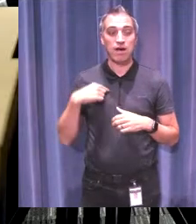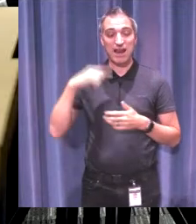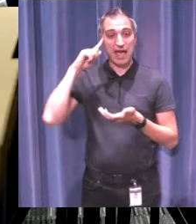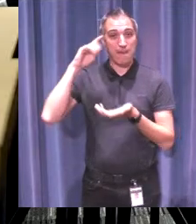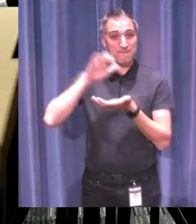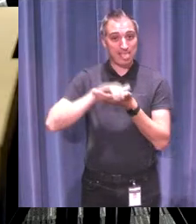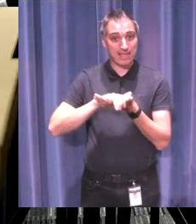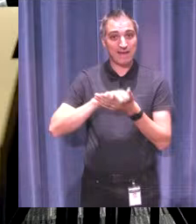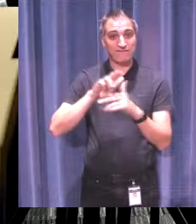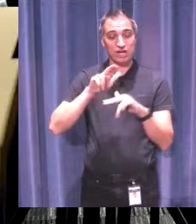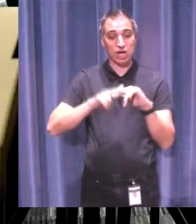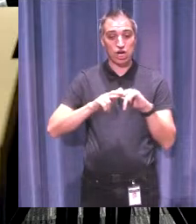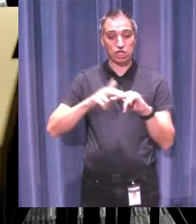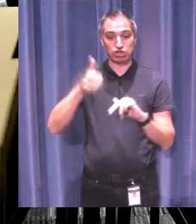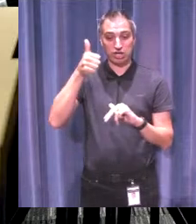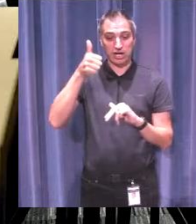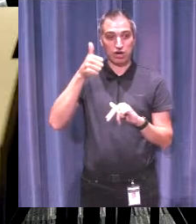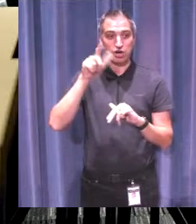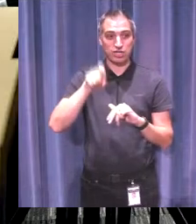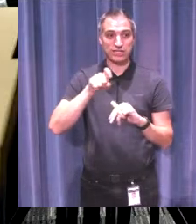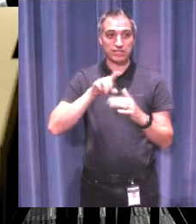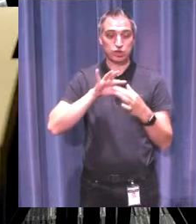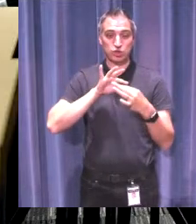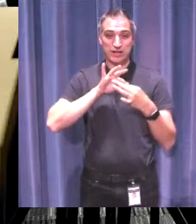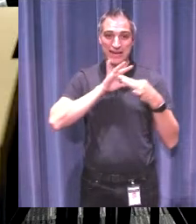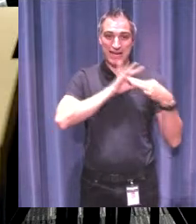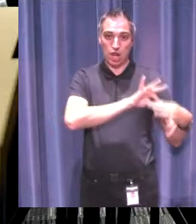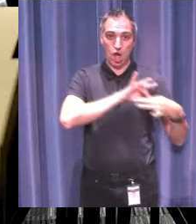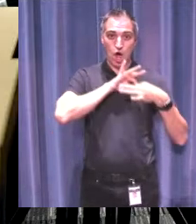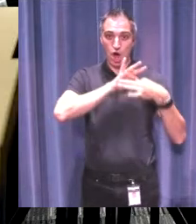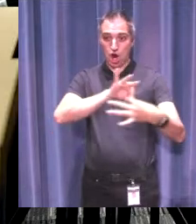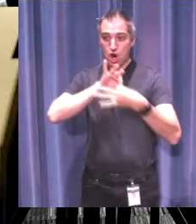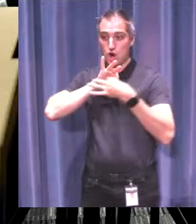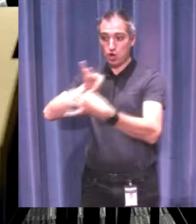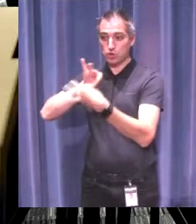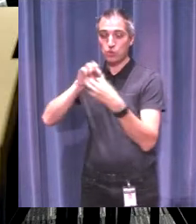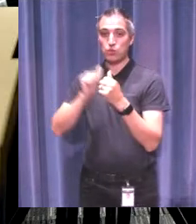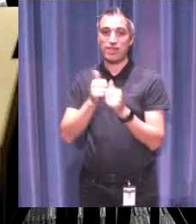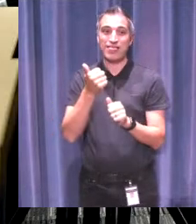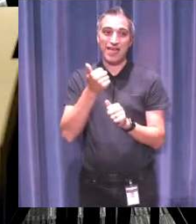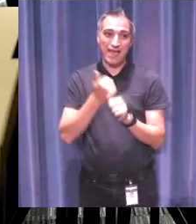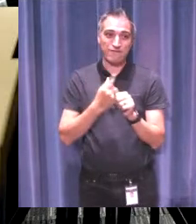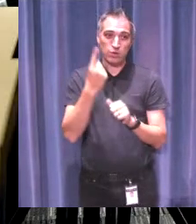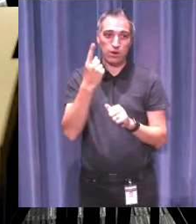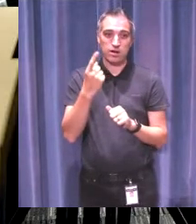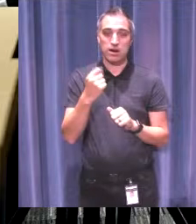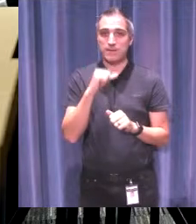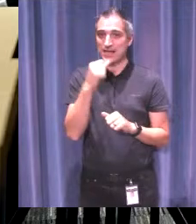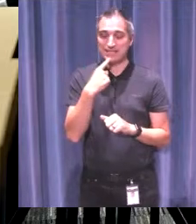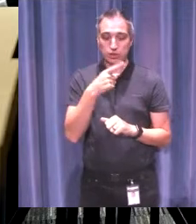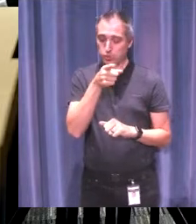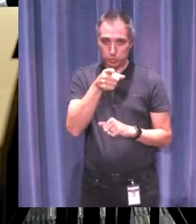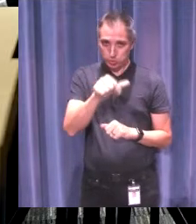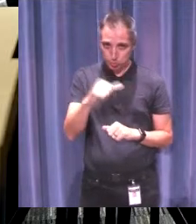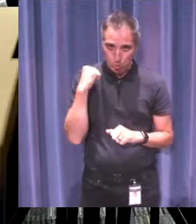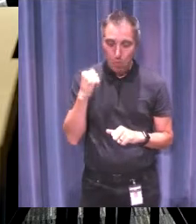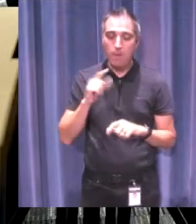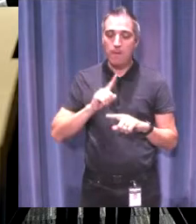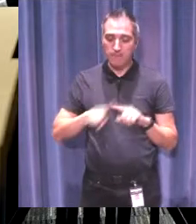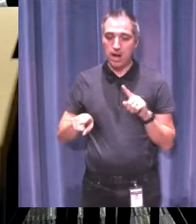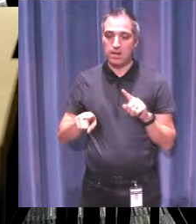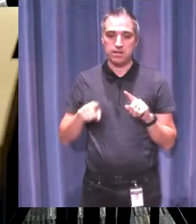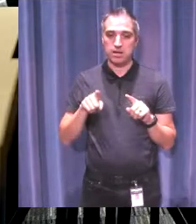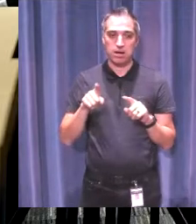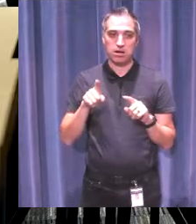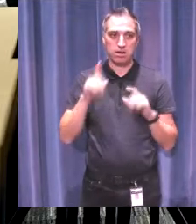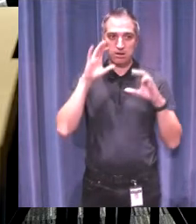a chair needs to get along with absolutely everybody. This is stuff that keeps me up at night. Not saying you don't, I'm just saying